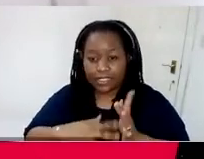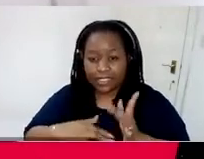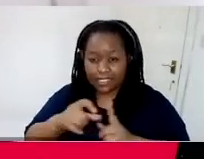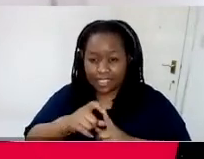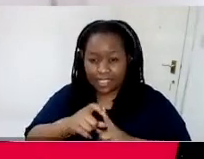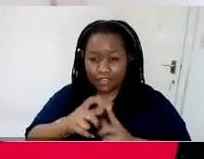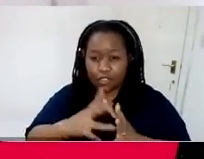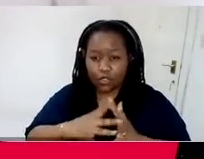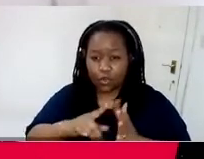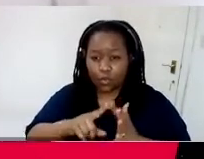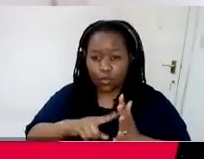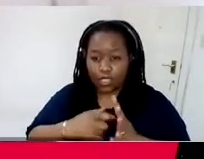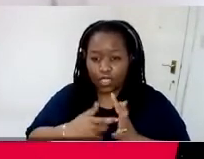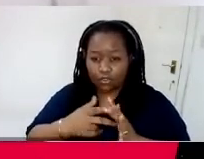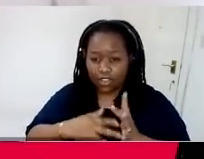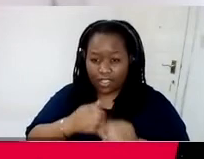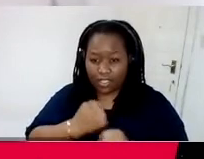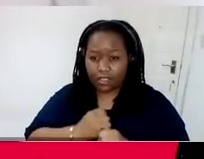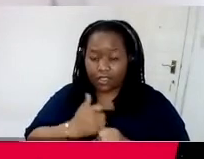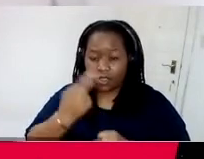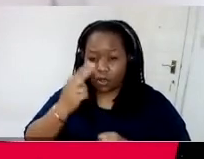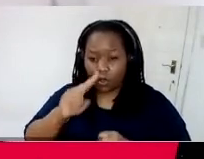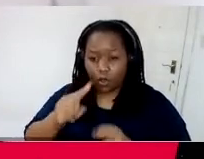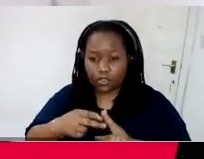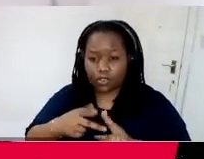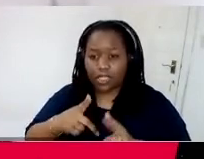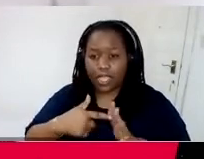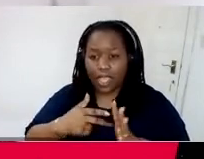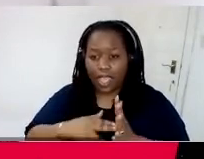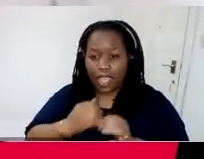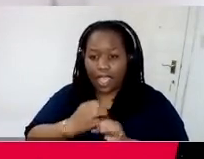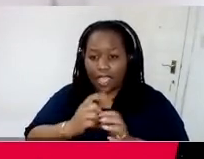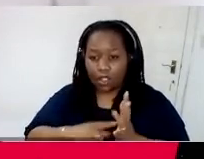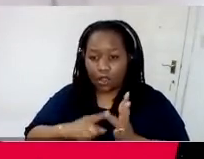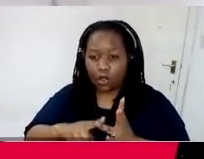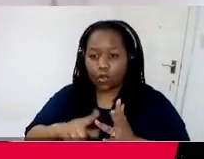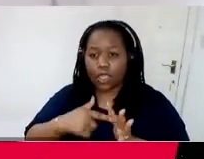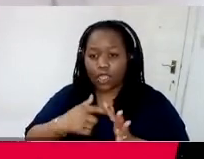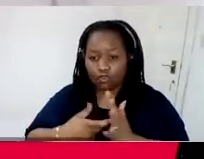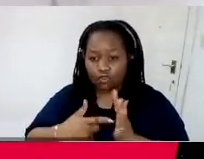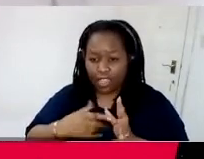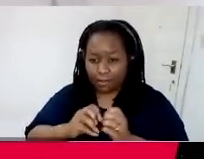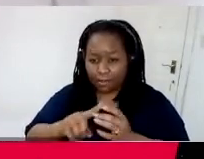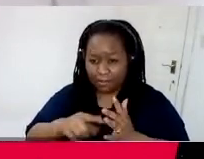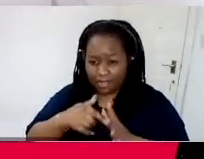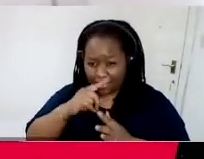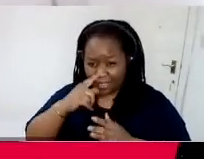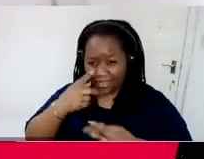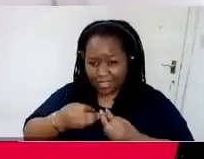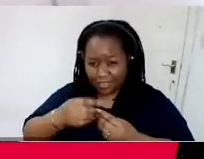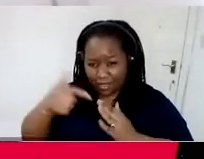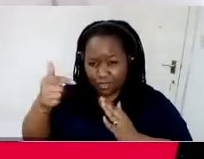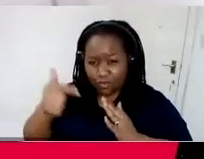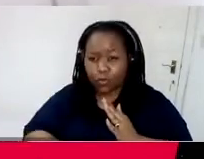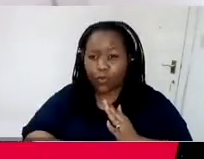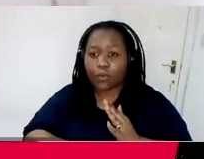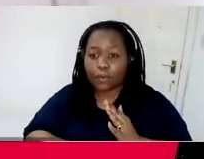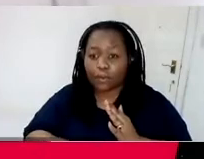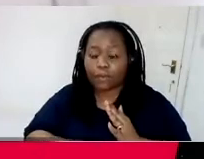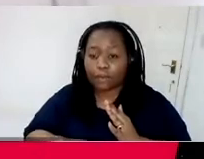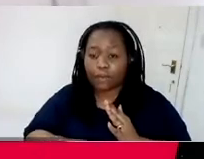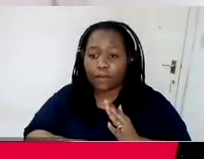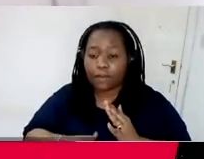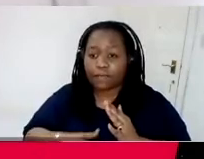fabulous book called Anglo-Arabia that sets out a lot of this in more detail. So that's a word